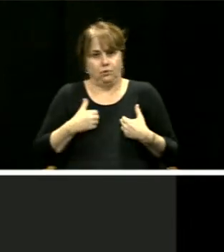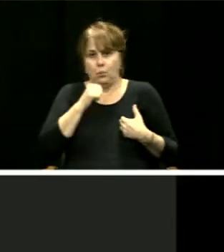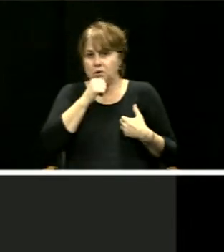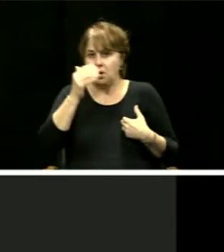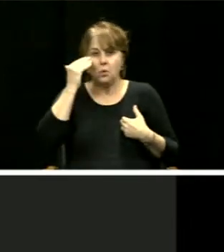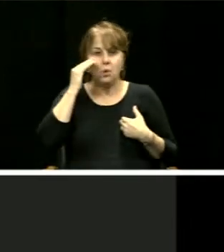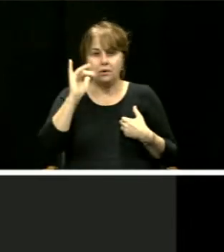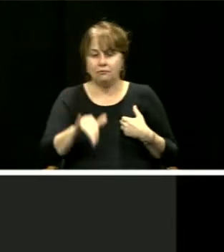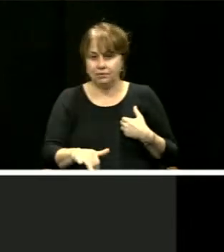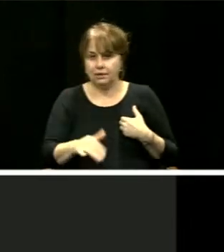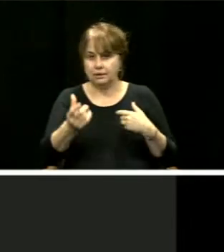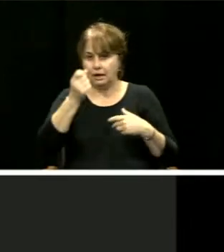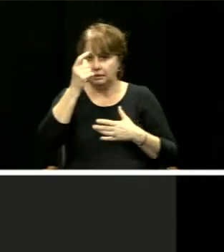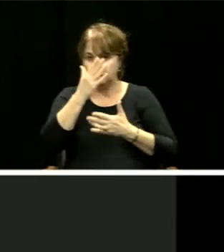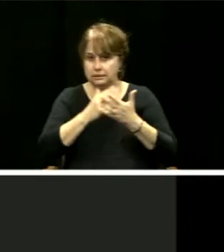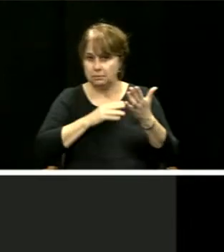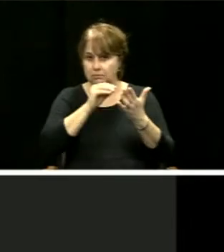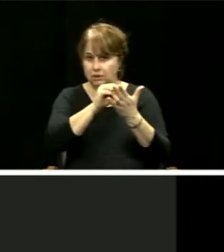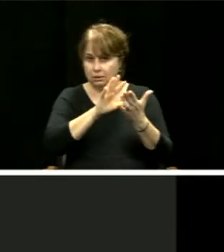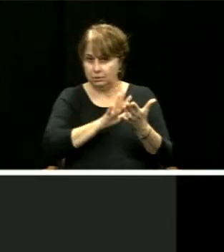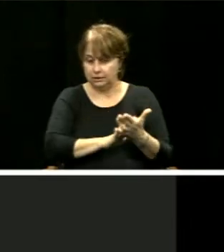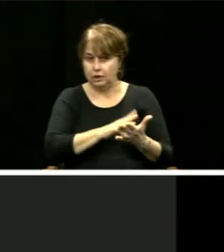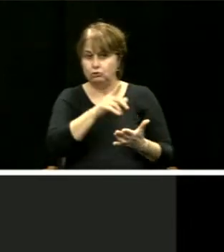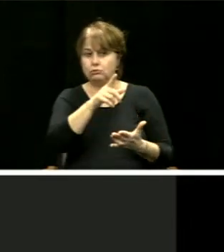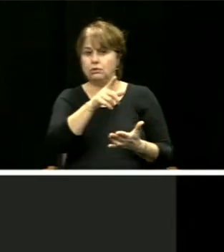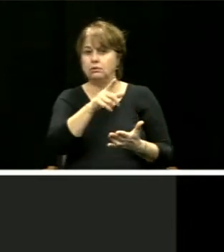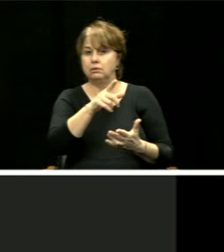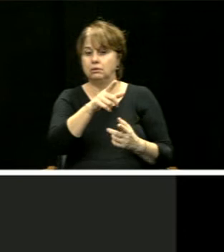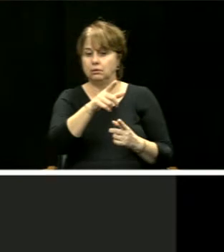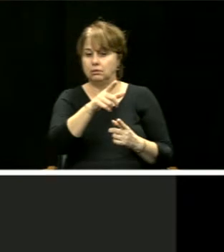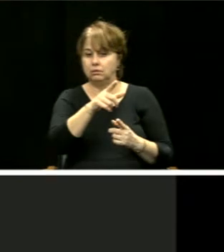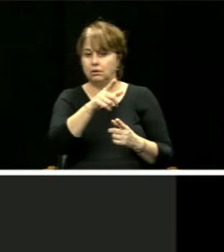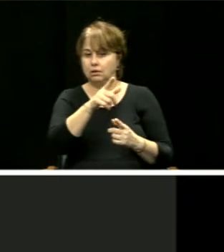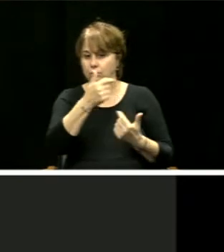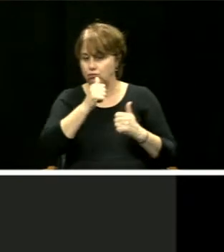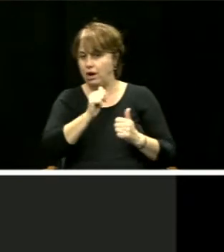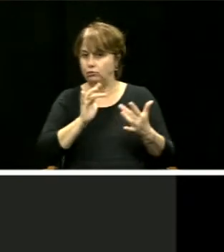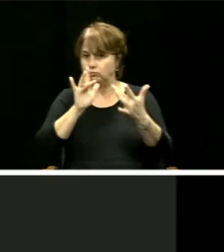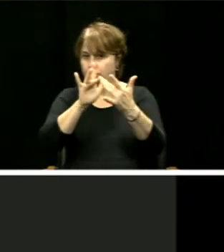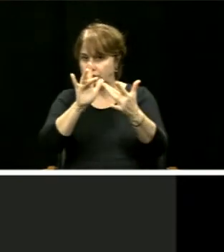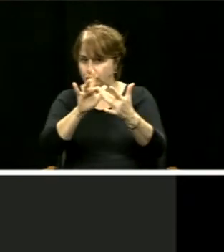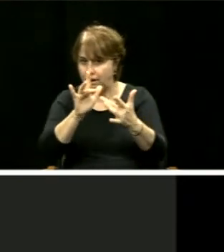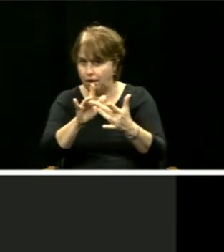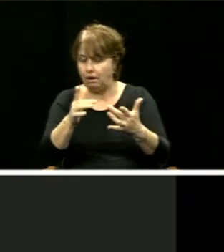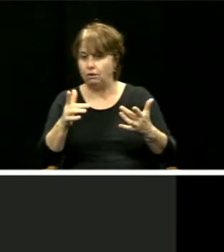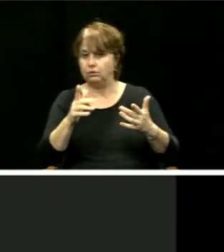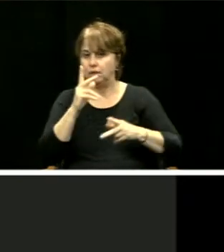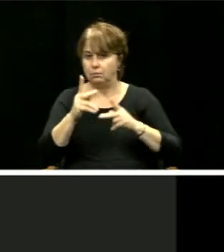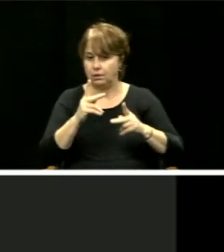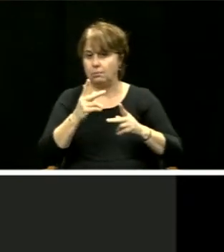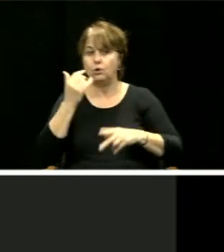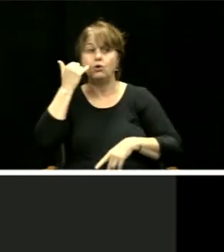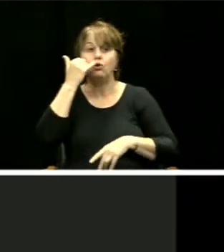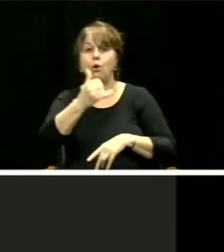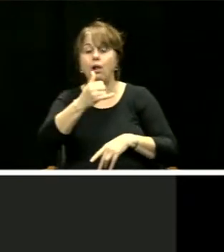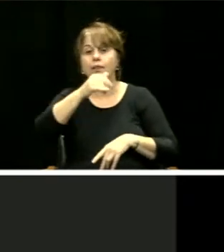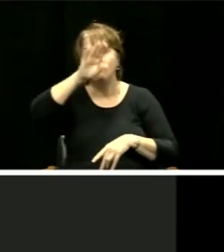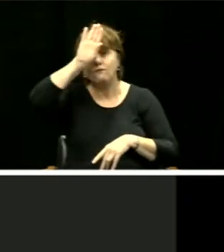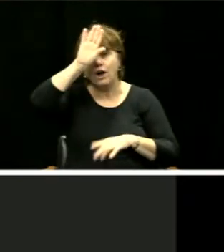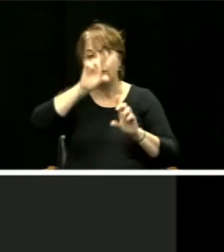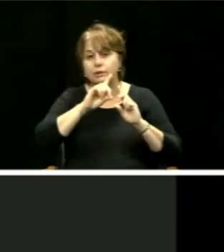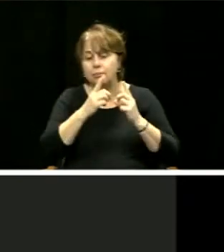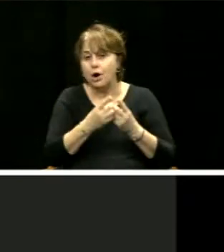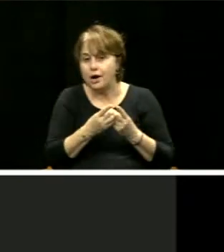of the documentation was off of, reaching out and people who called the fire department. But